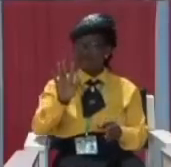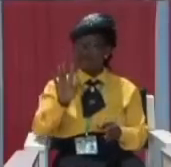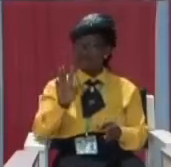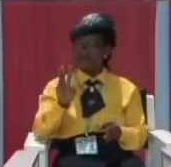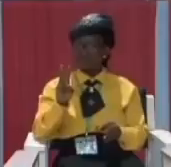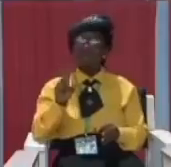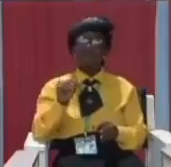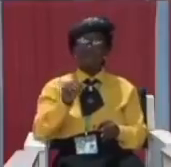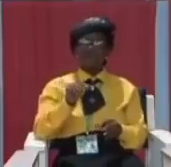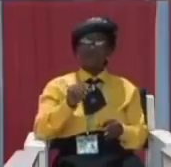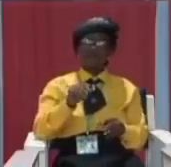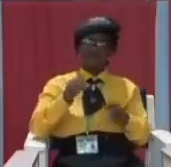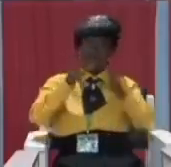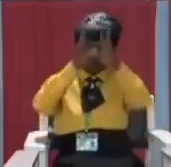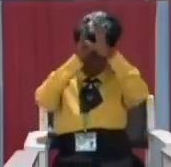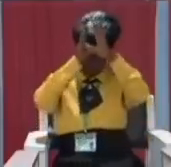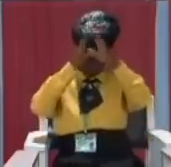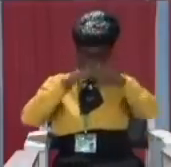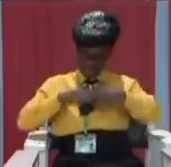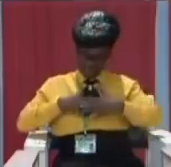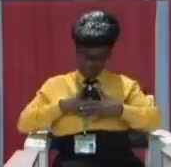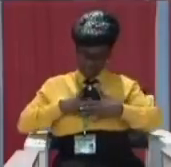breathe on me.